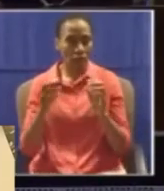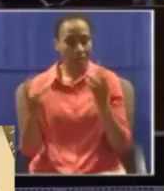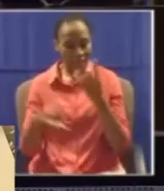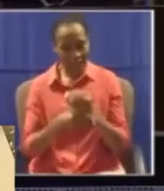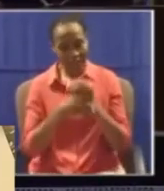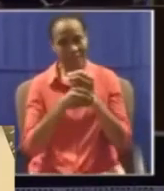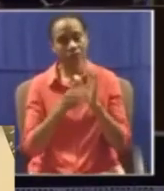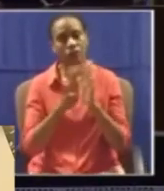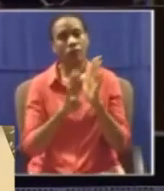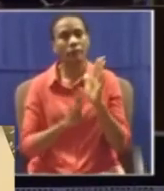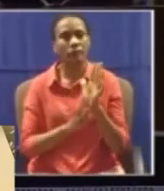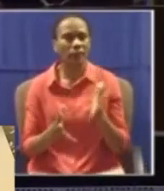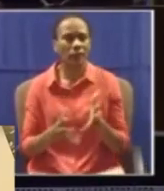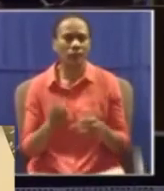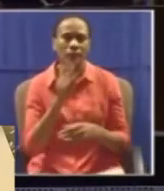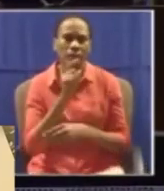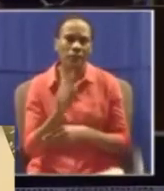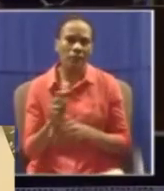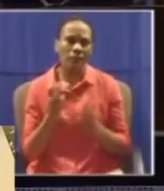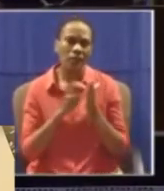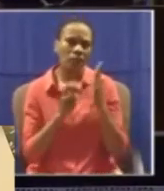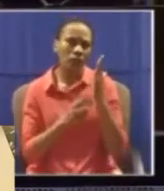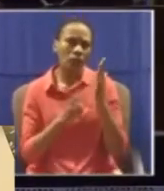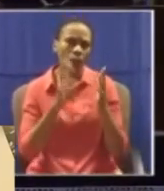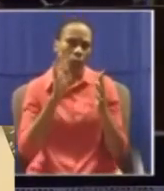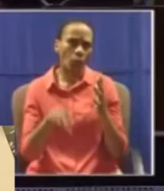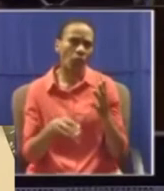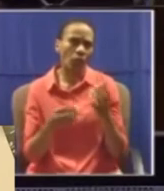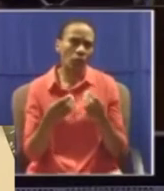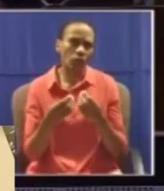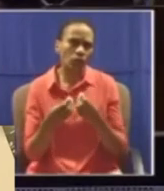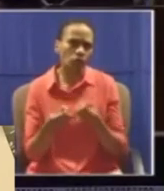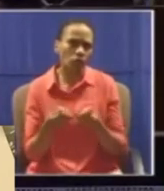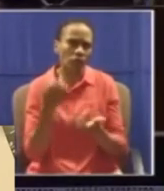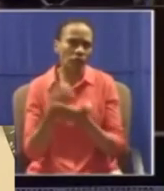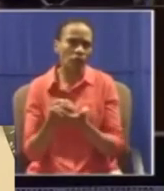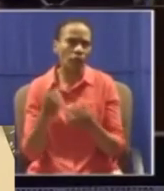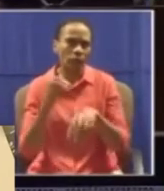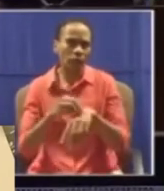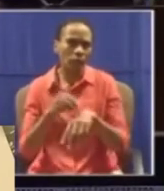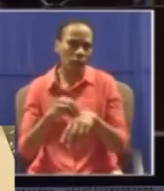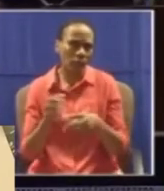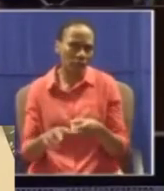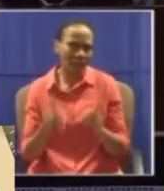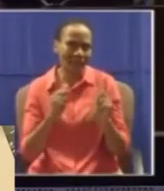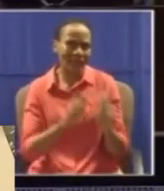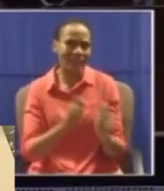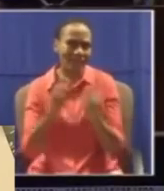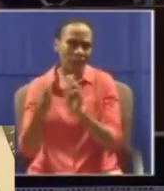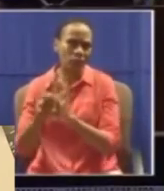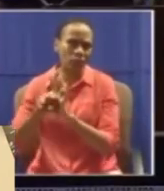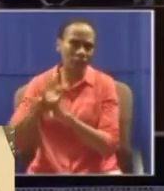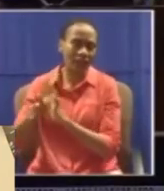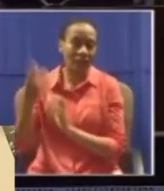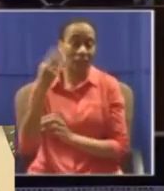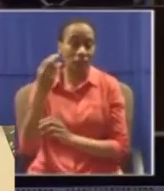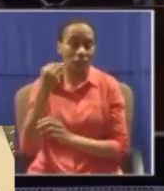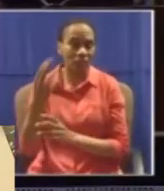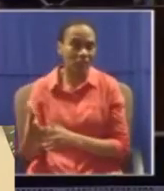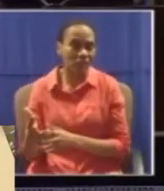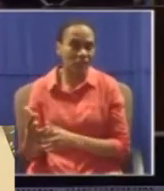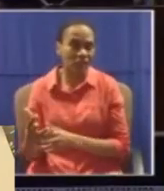This allows the scope of a regulation to be tailored to address the economic problems that the transport market experience